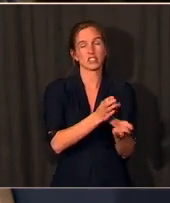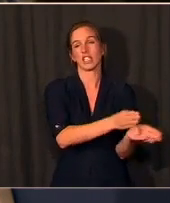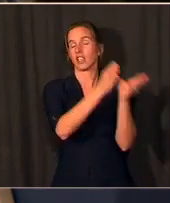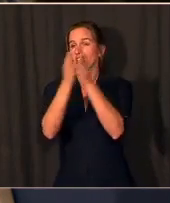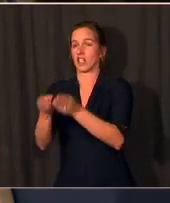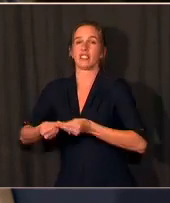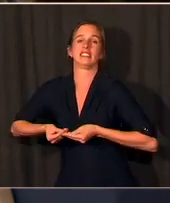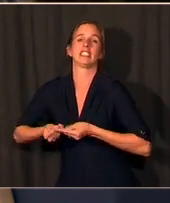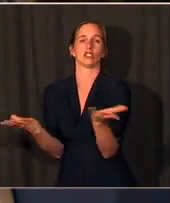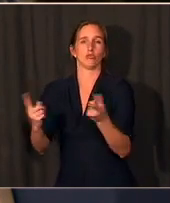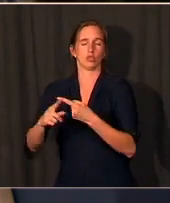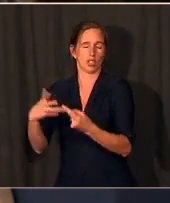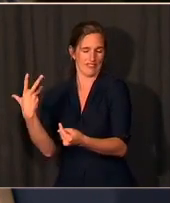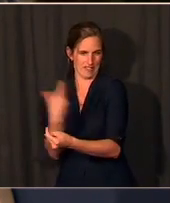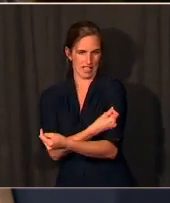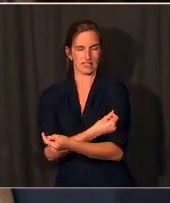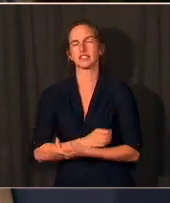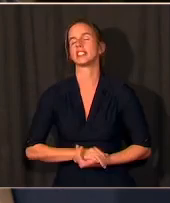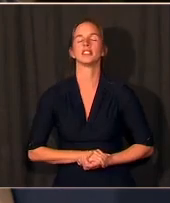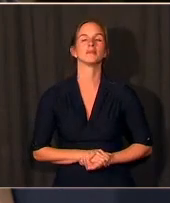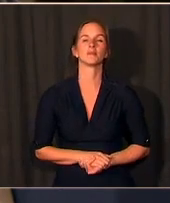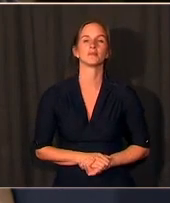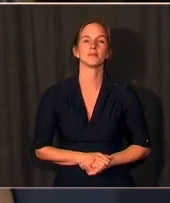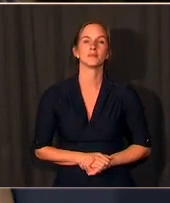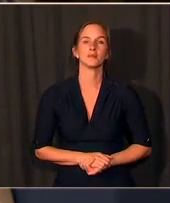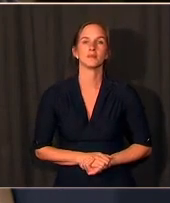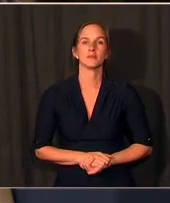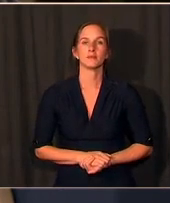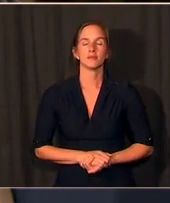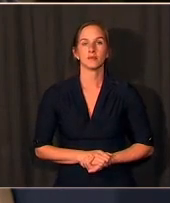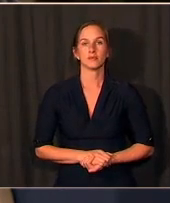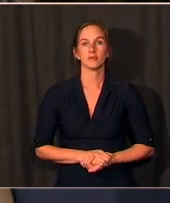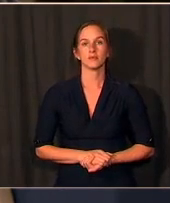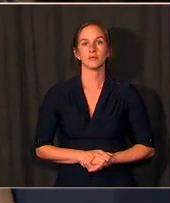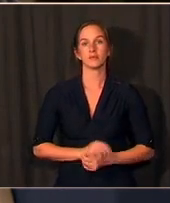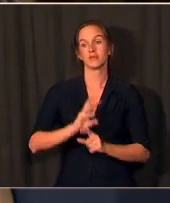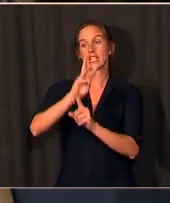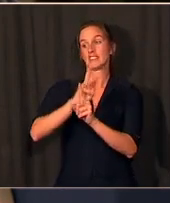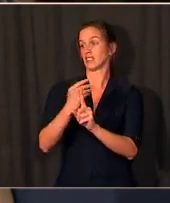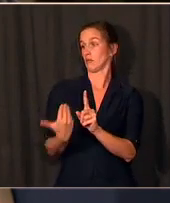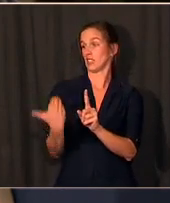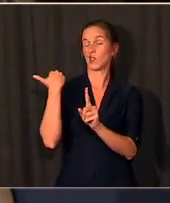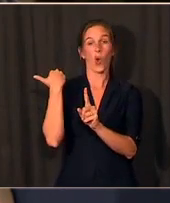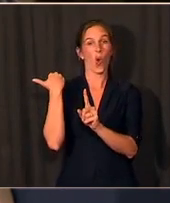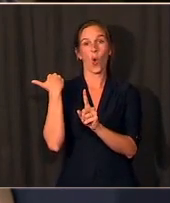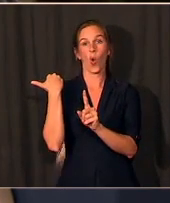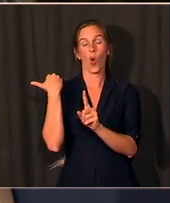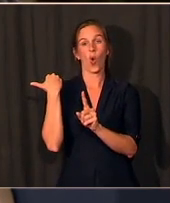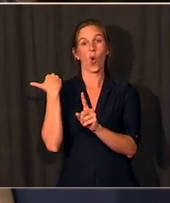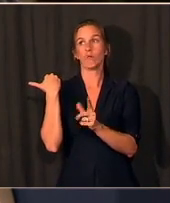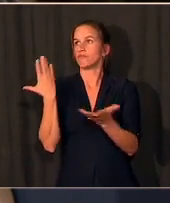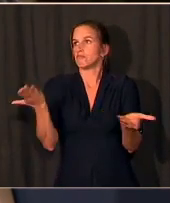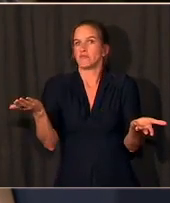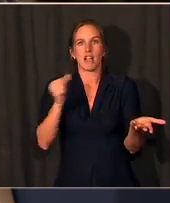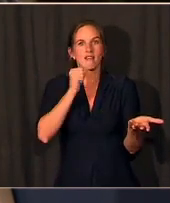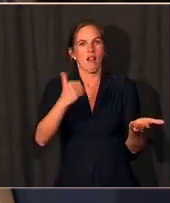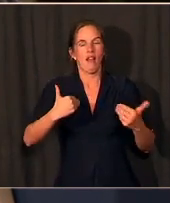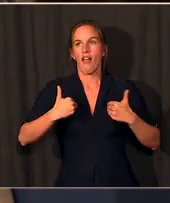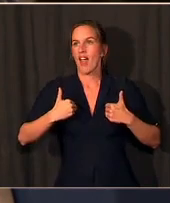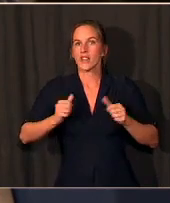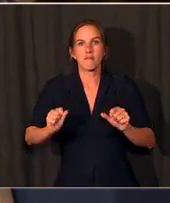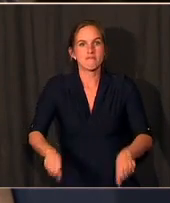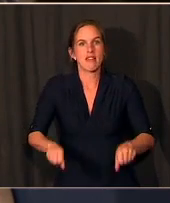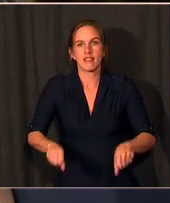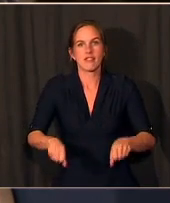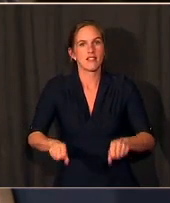finally distribution of the vaccine. 6 months ago, the capacity did not exist in our nation's pharmaceutical